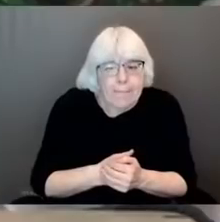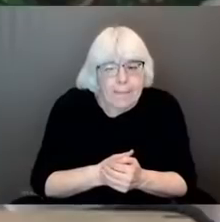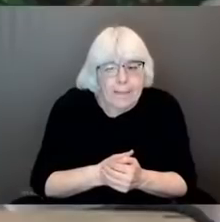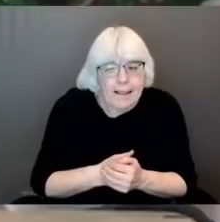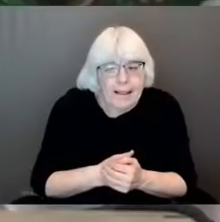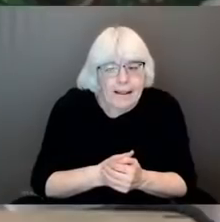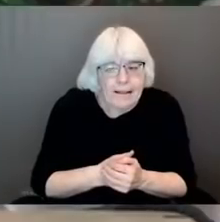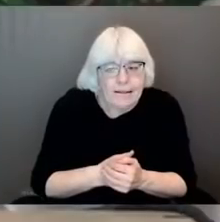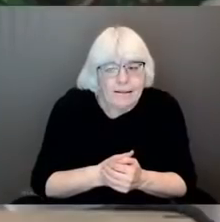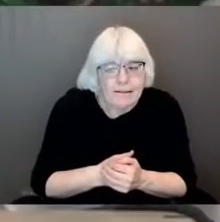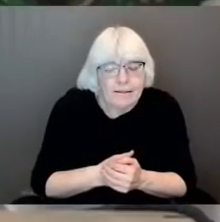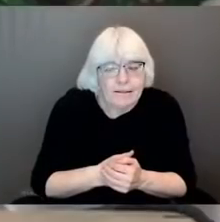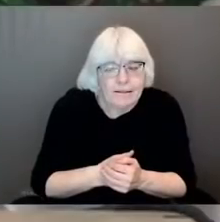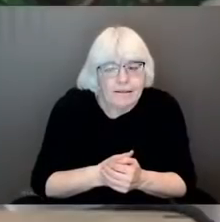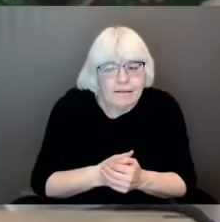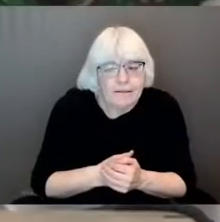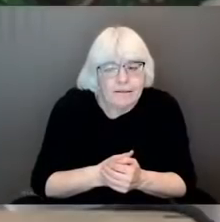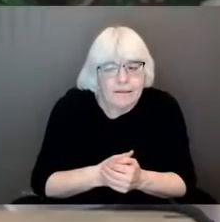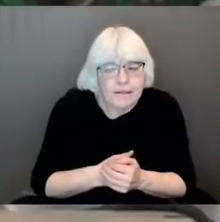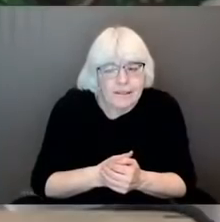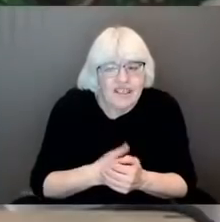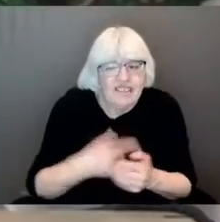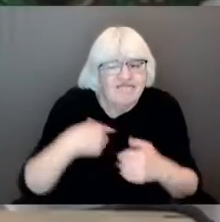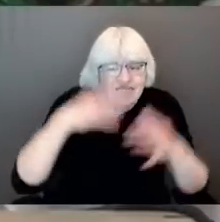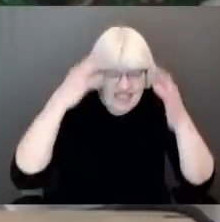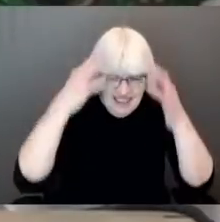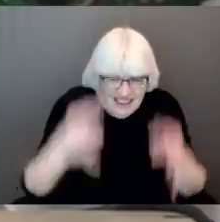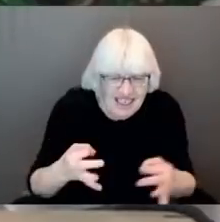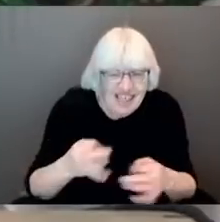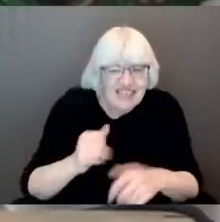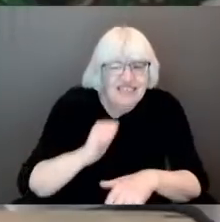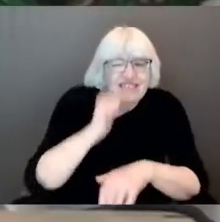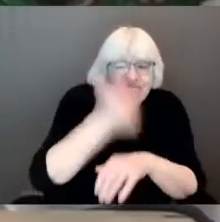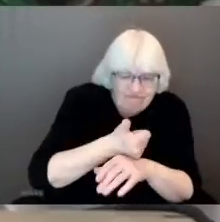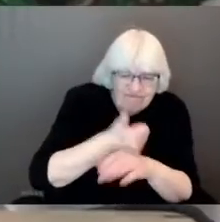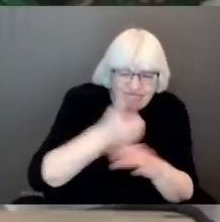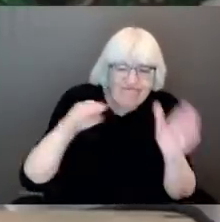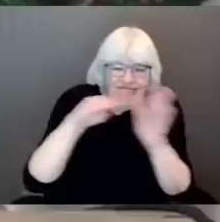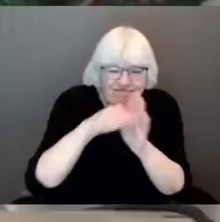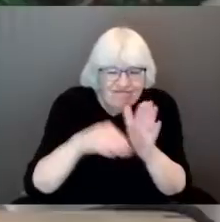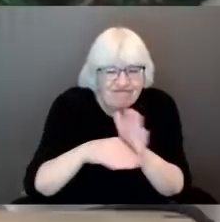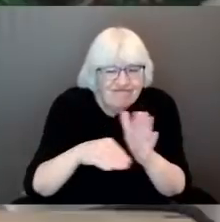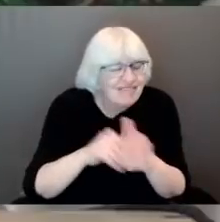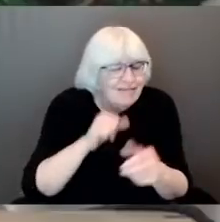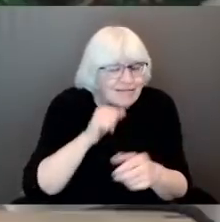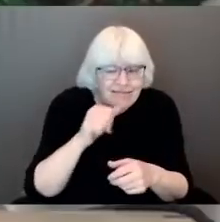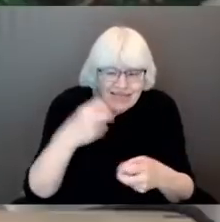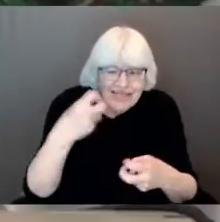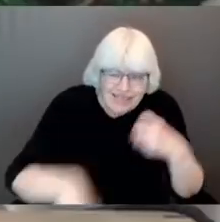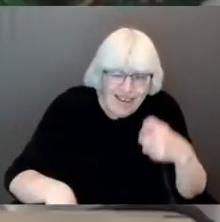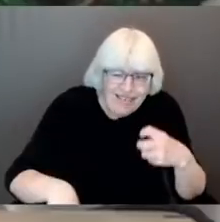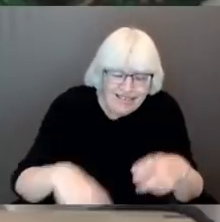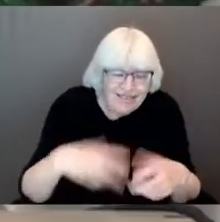difficult implementations before. We know there won't be without some challenges or questions.